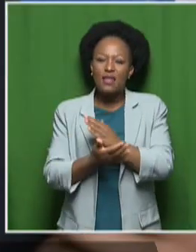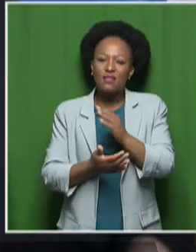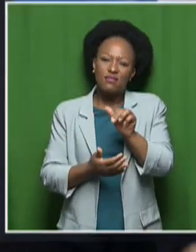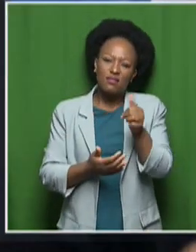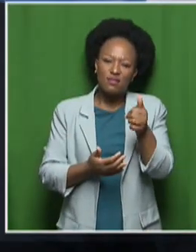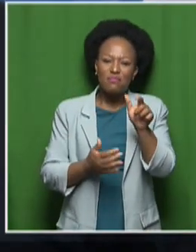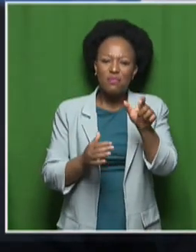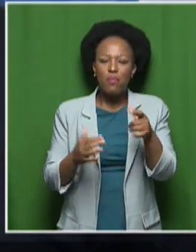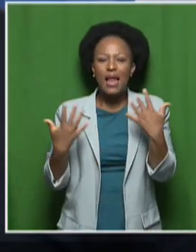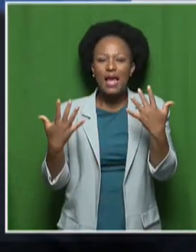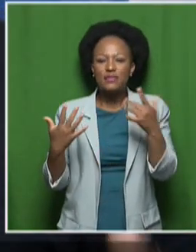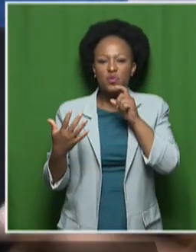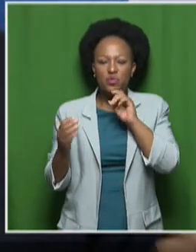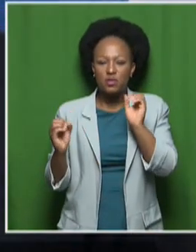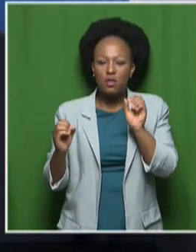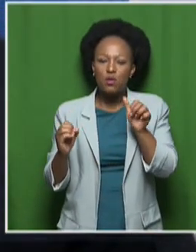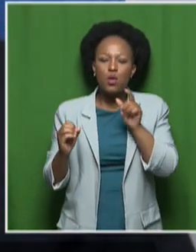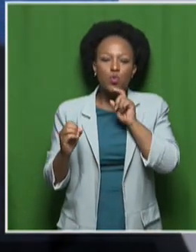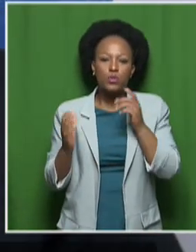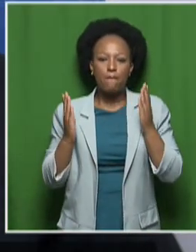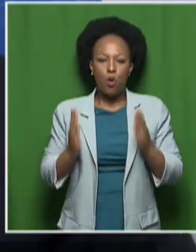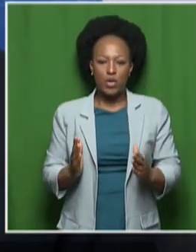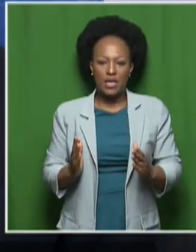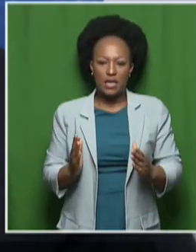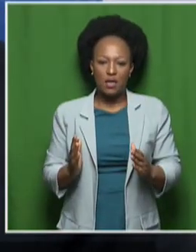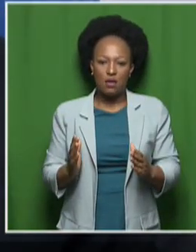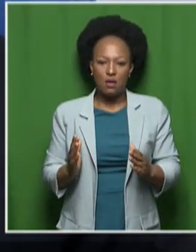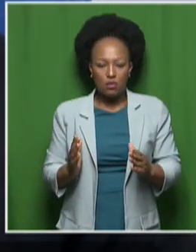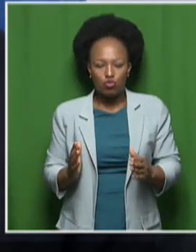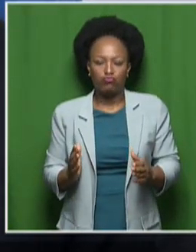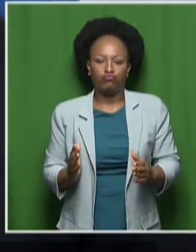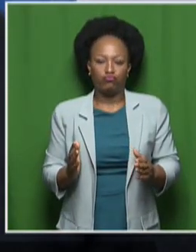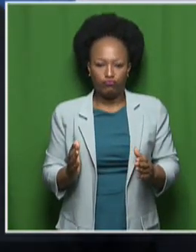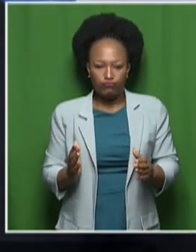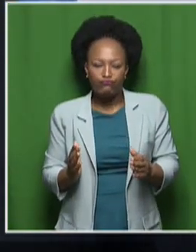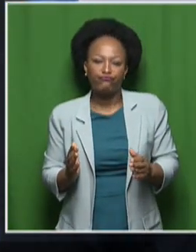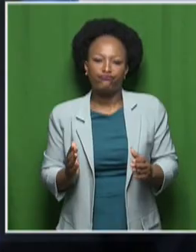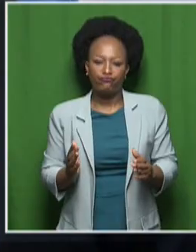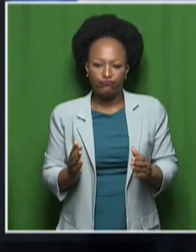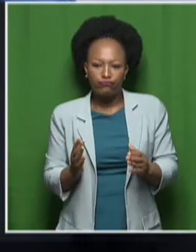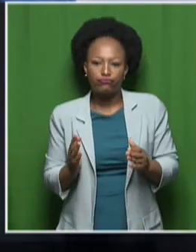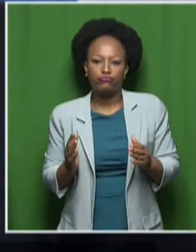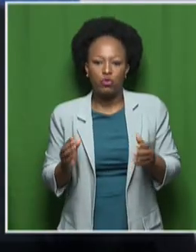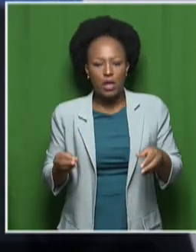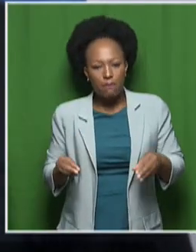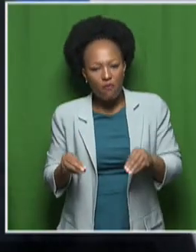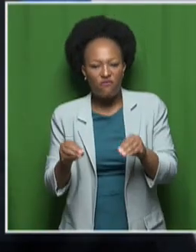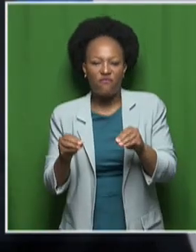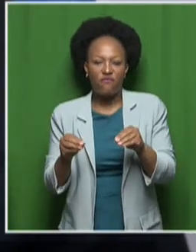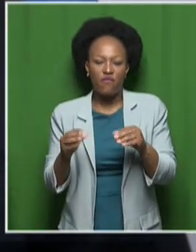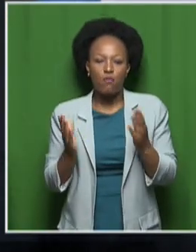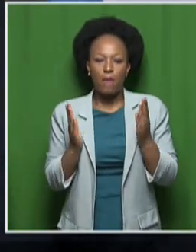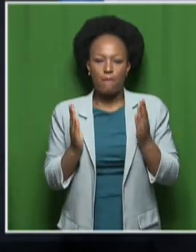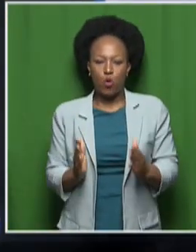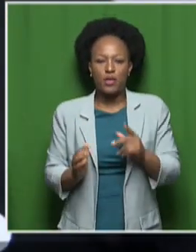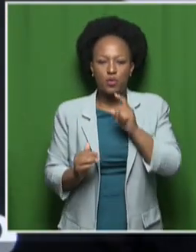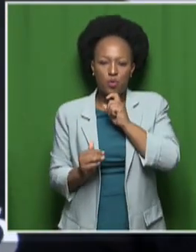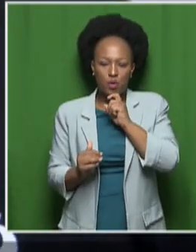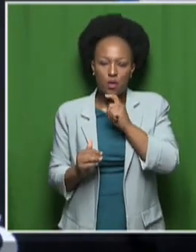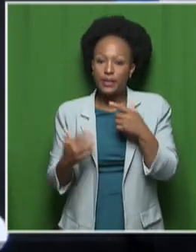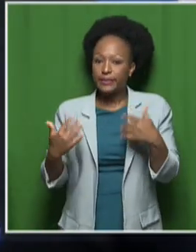they can use other parts of the body to still be able to drive the wheelchair. So as I said, it's been a very